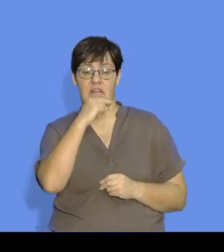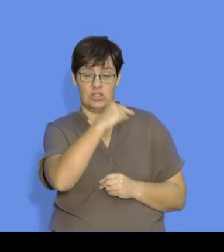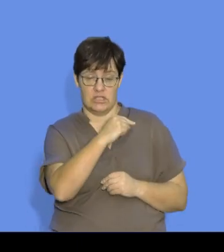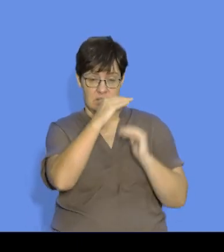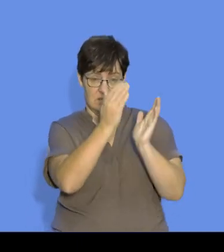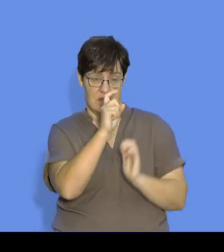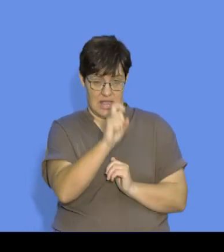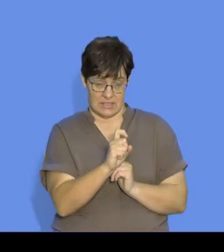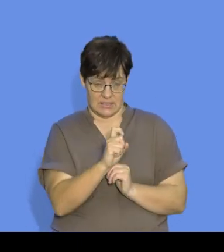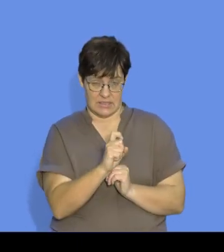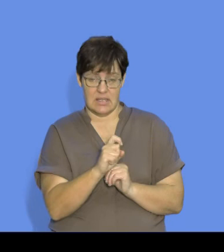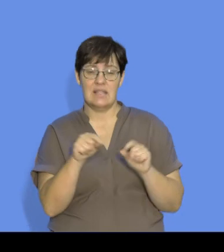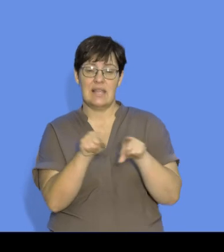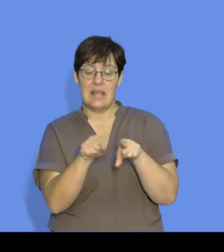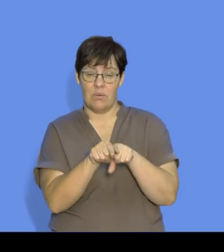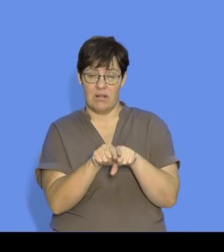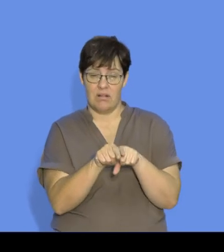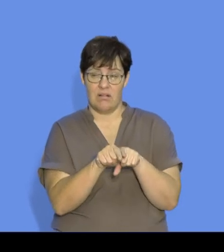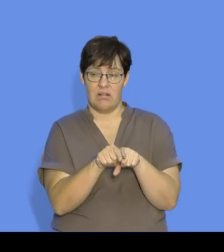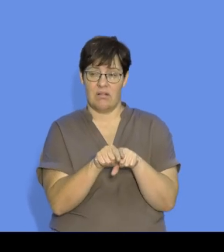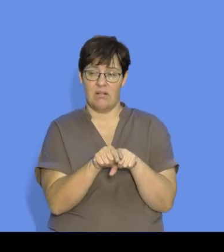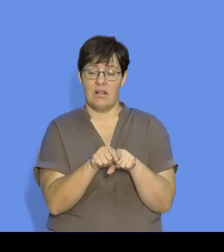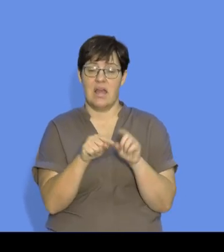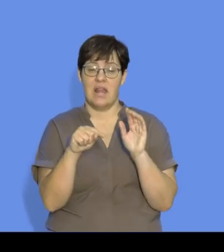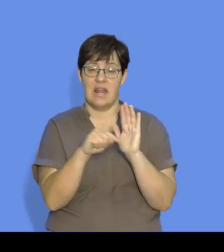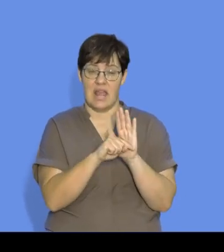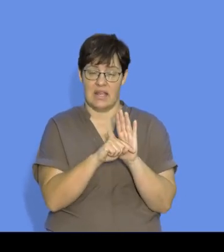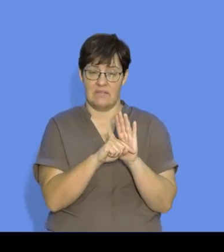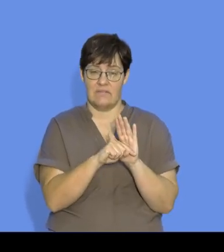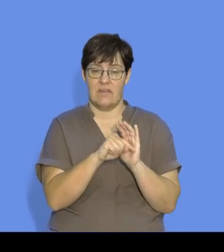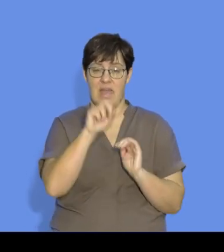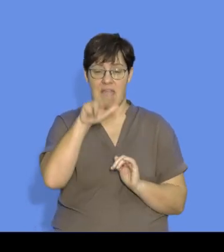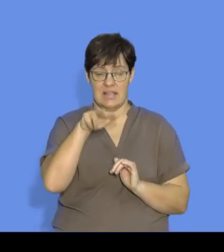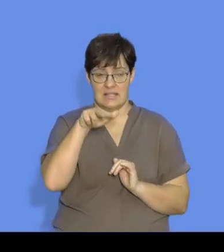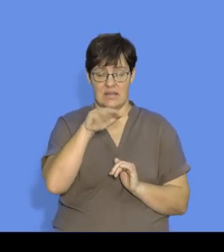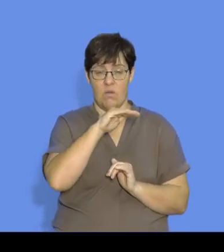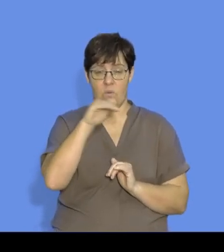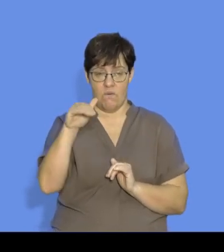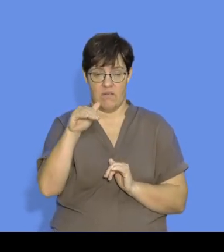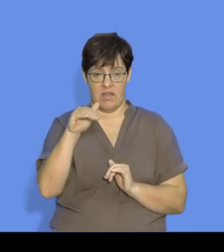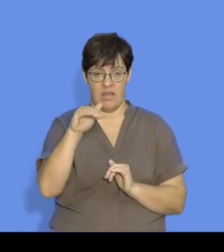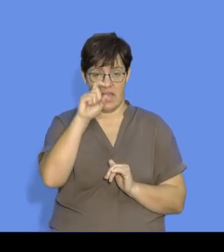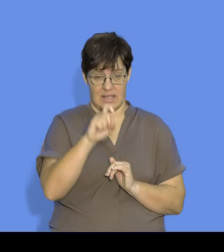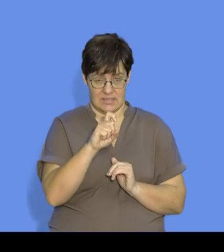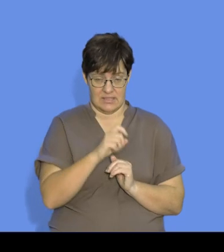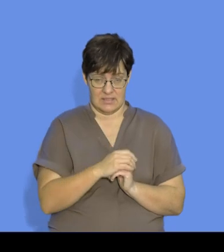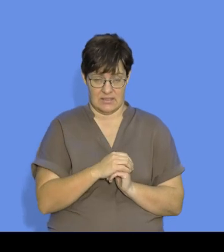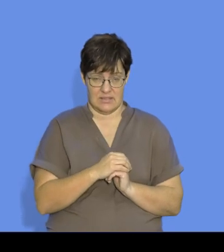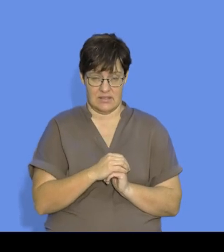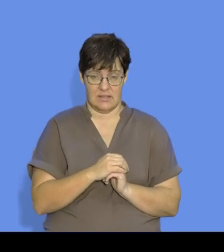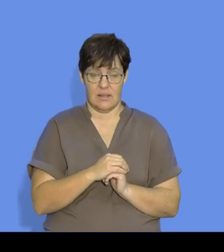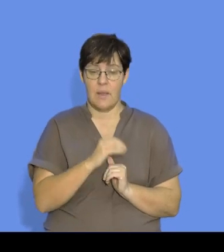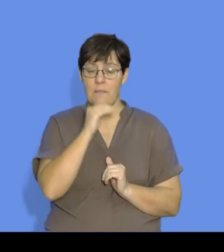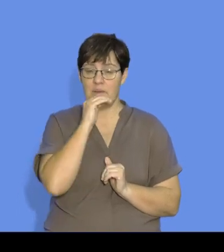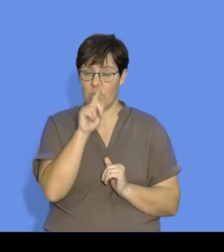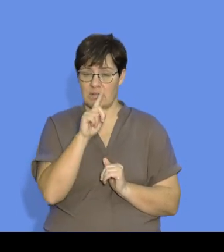g of x is equals to negative 18 over x.